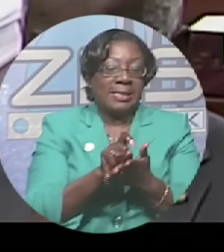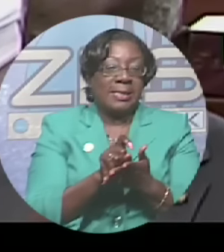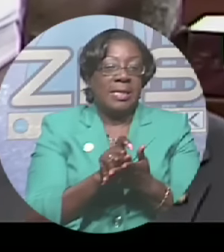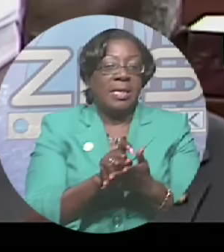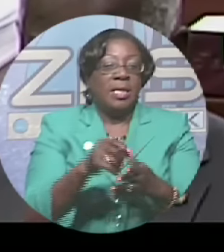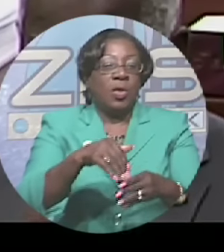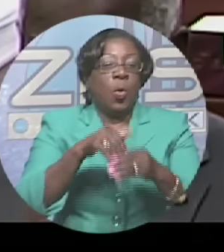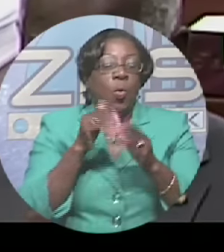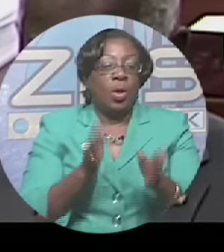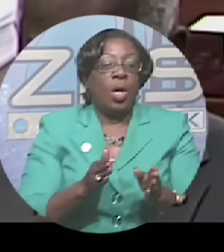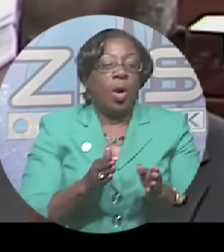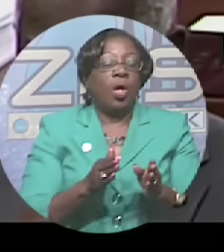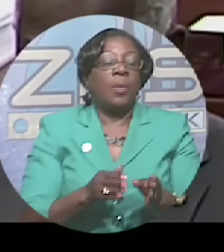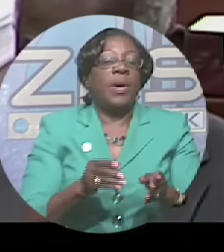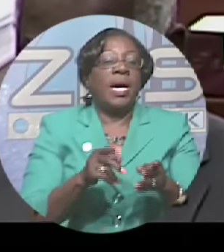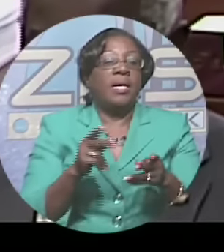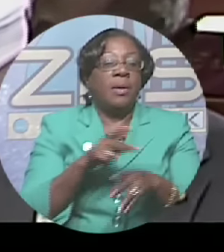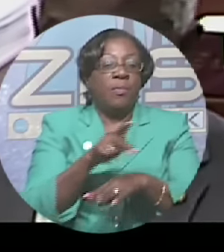owner-occupied properties